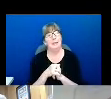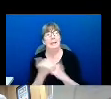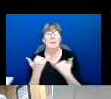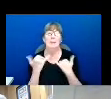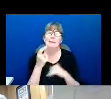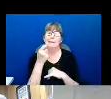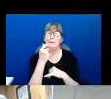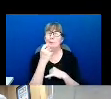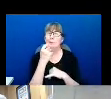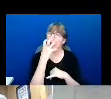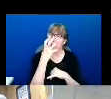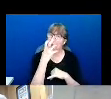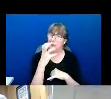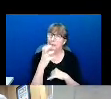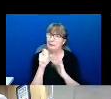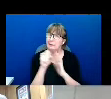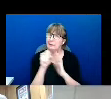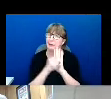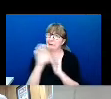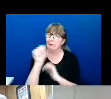for stealing the Napper from us.